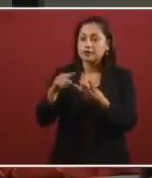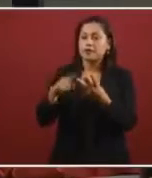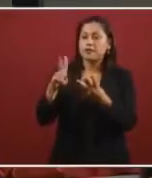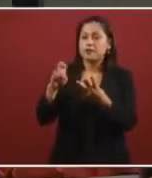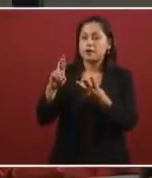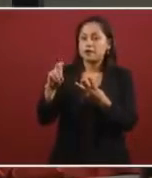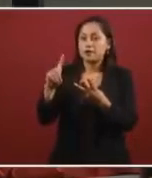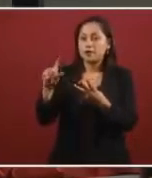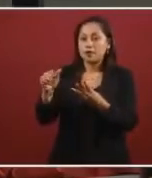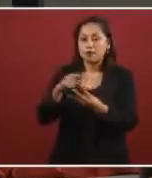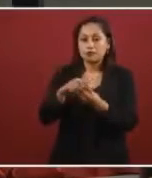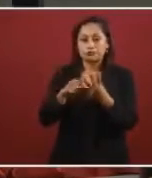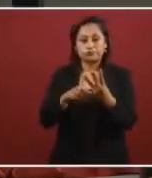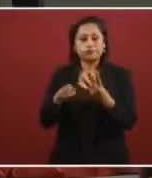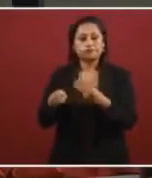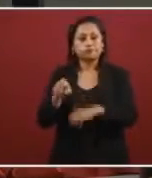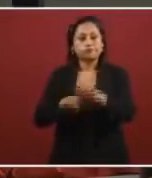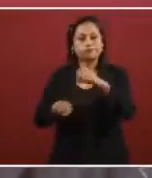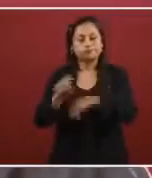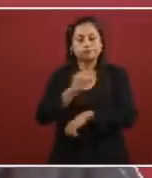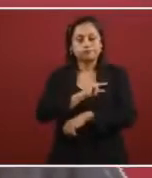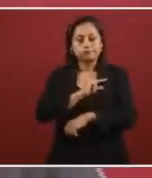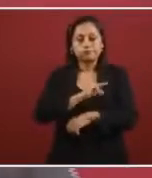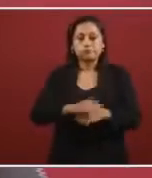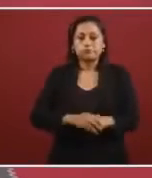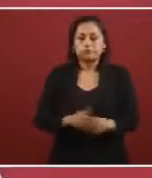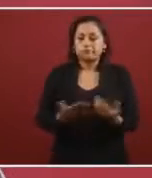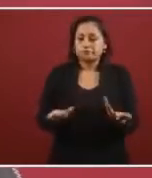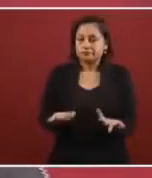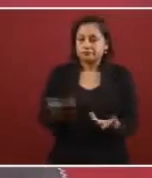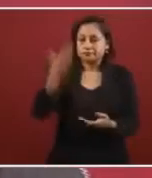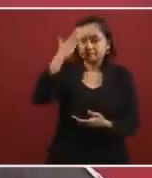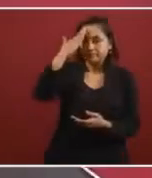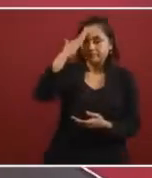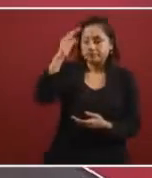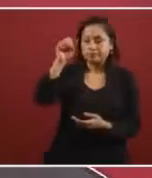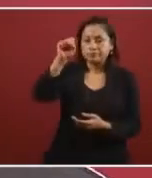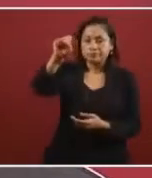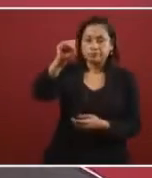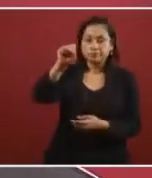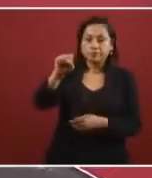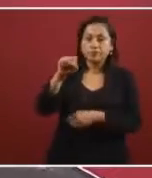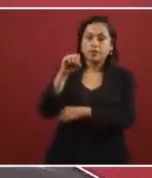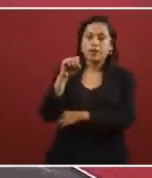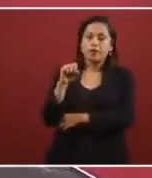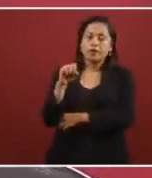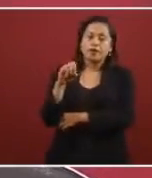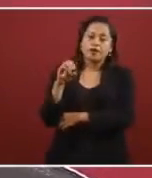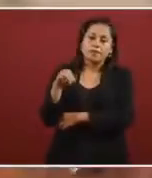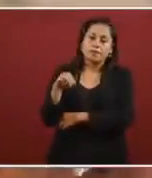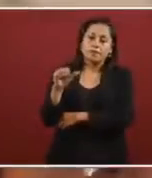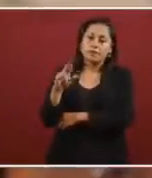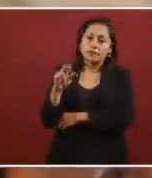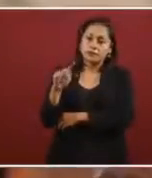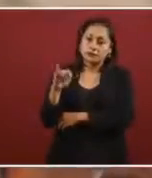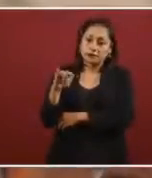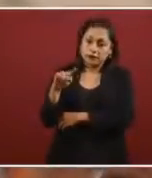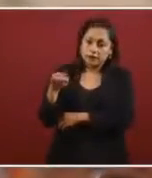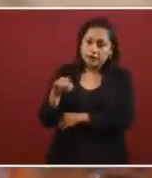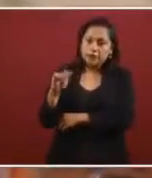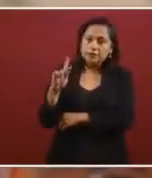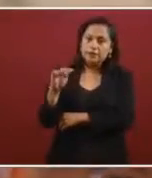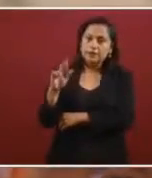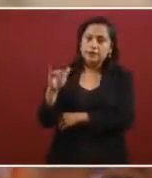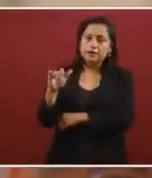resulta and as que it el results, líder obrero the Martínez leader, Barza Martínez Barza mutó Flores, de líder he was a